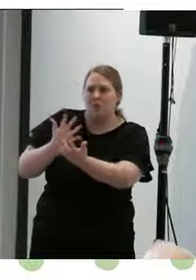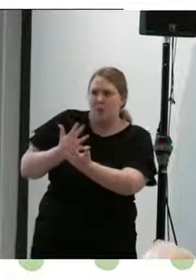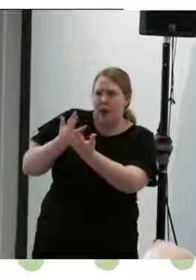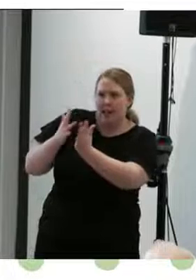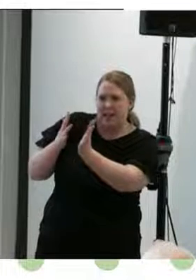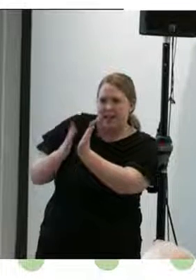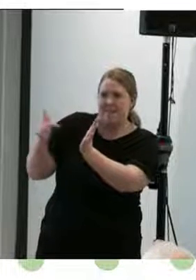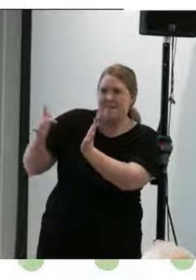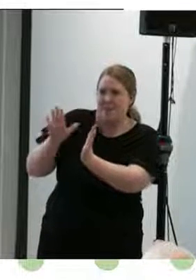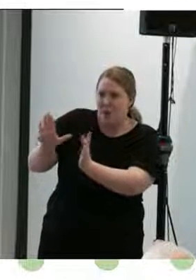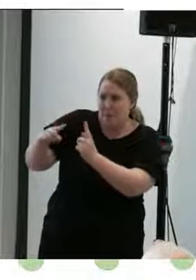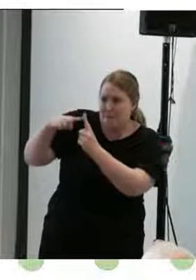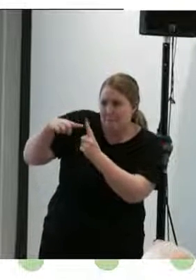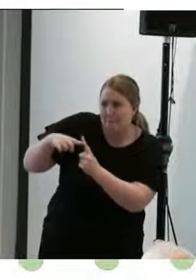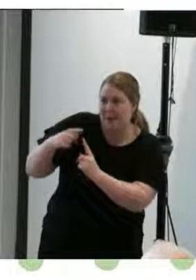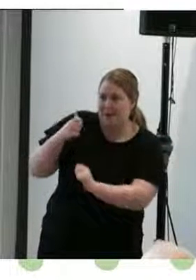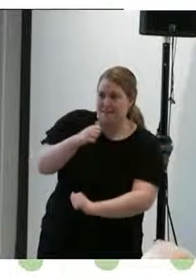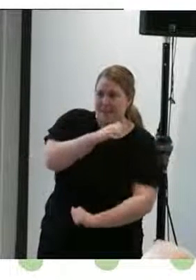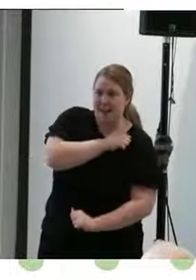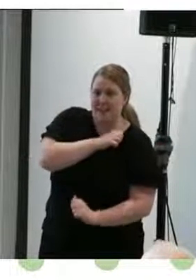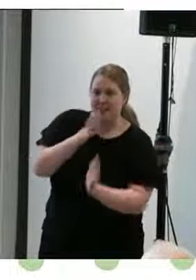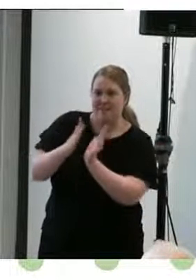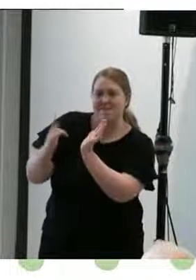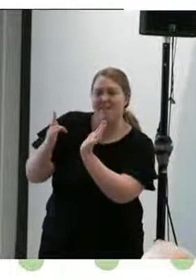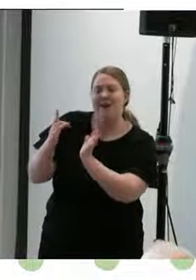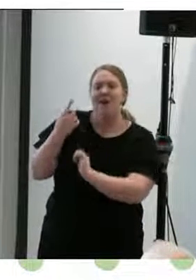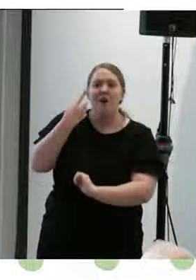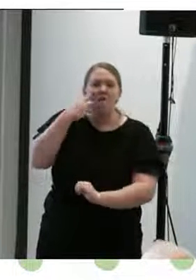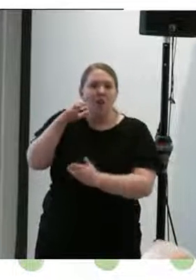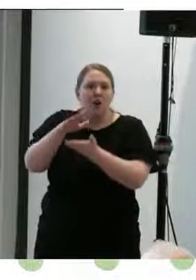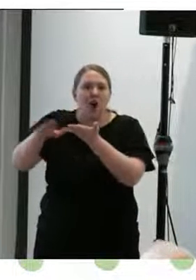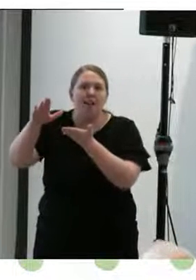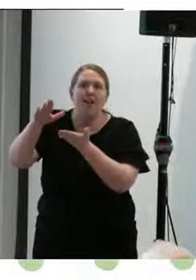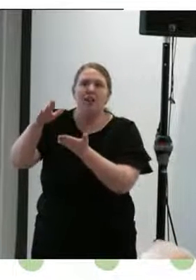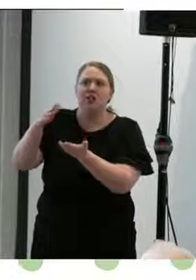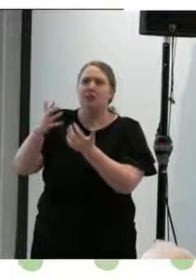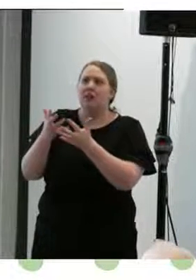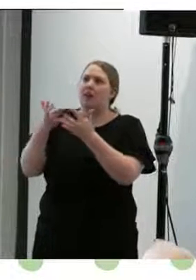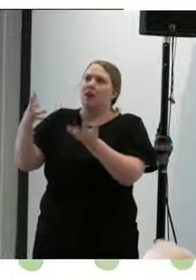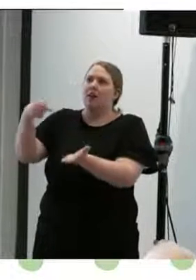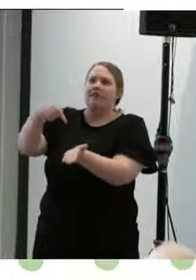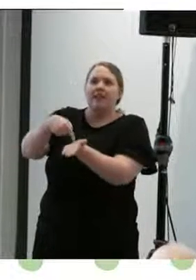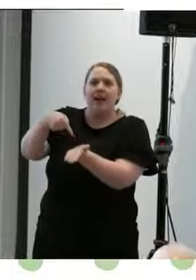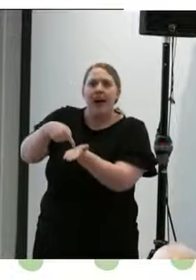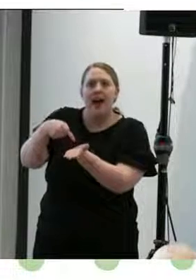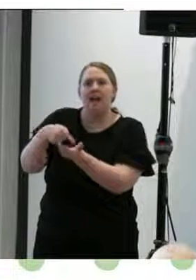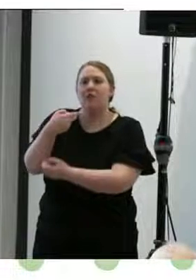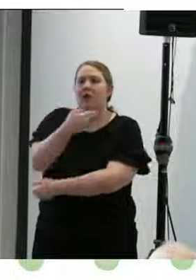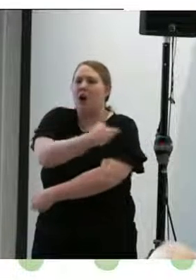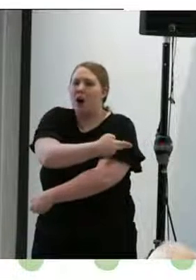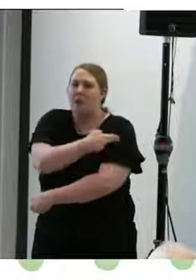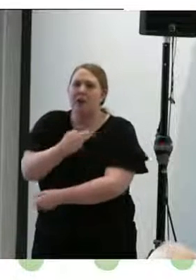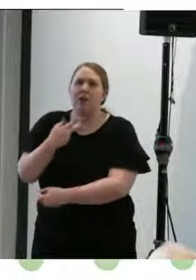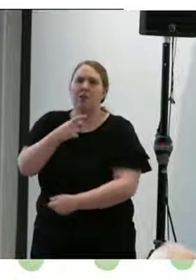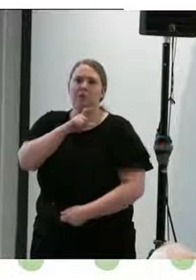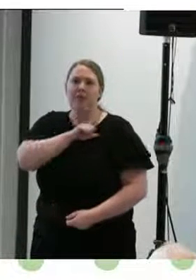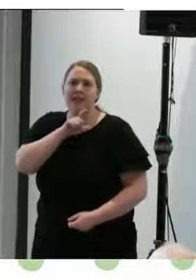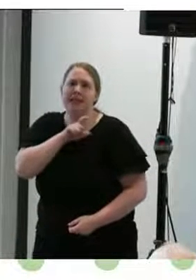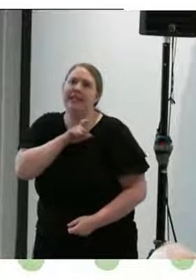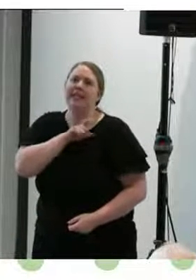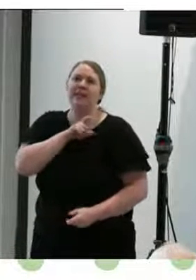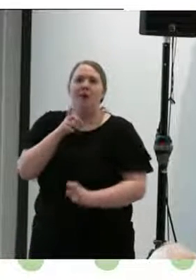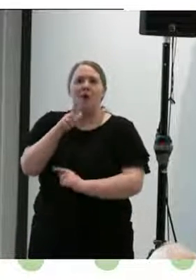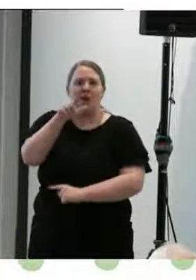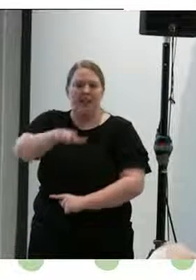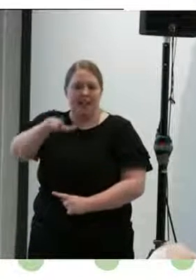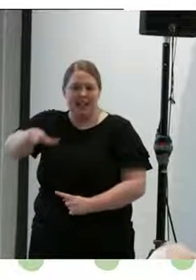their optimism, whether for-profit colleges that left them in debt, hostile schools and police, or landlords who knew that the blighted housing is all they